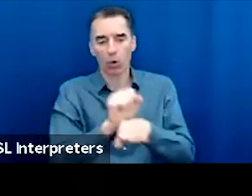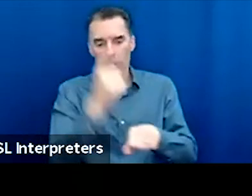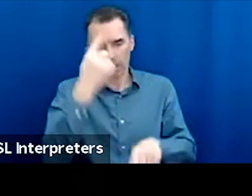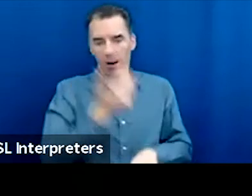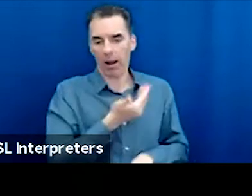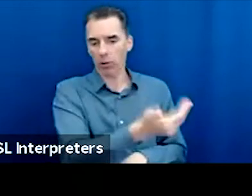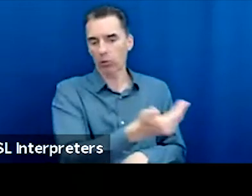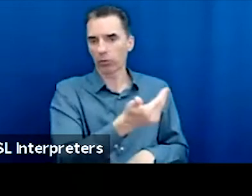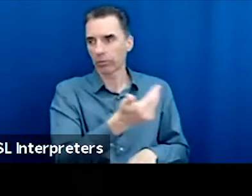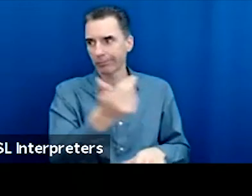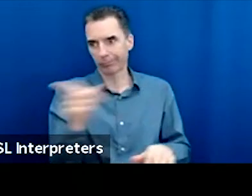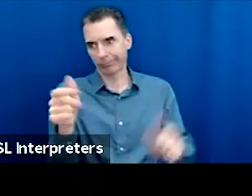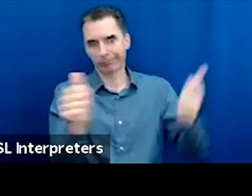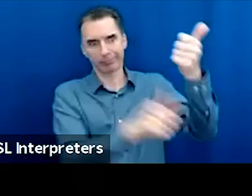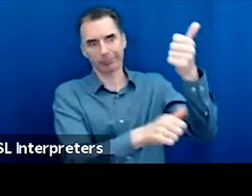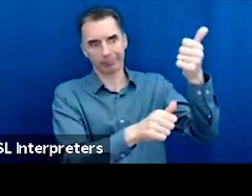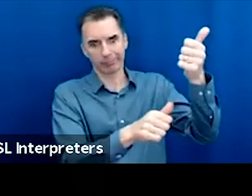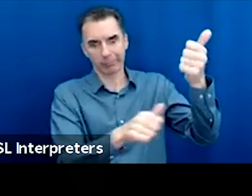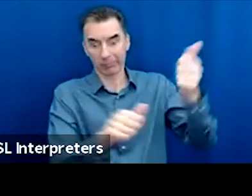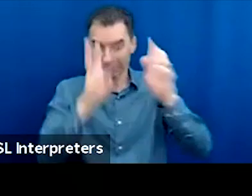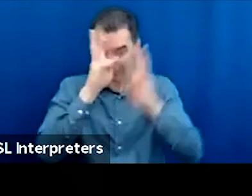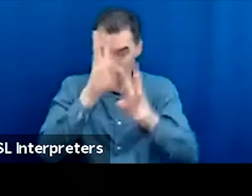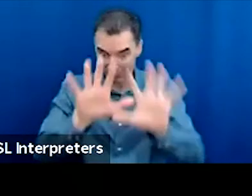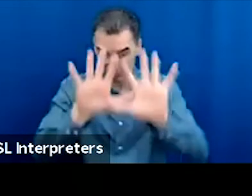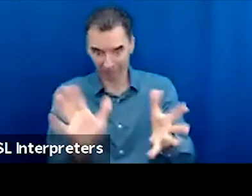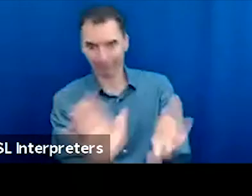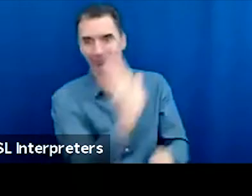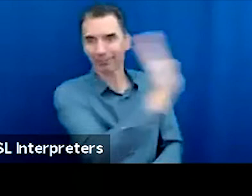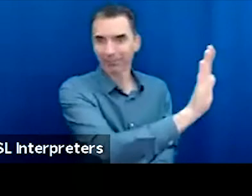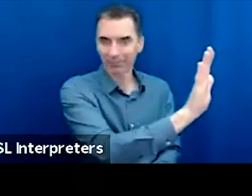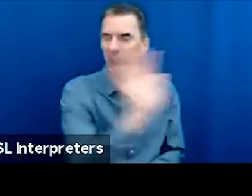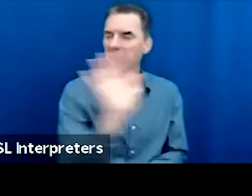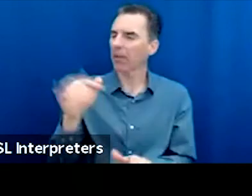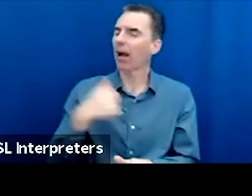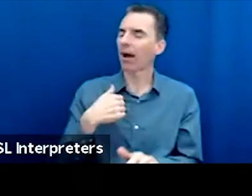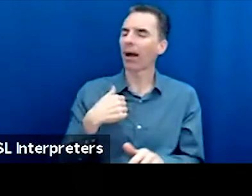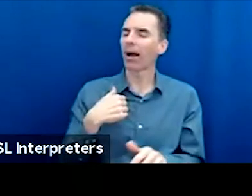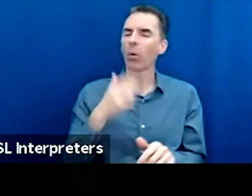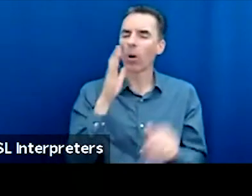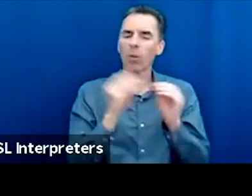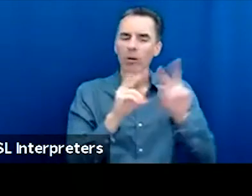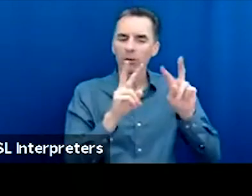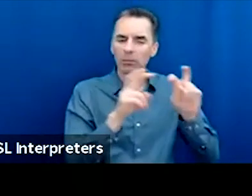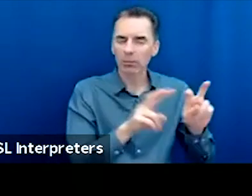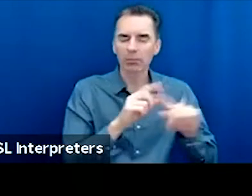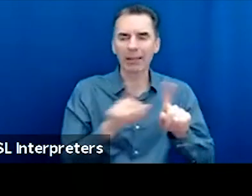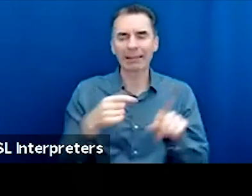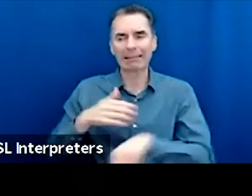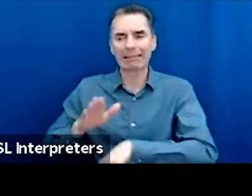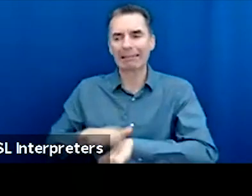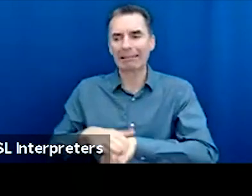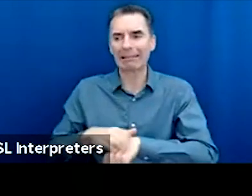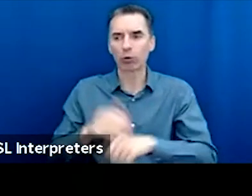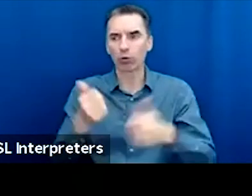be I can look into it to get the specific legal implications, but I would really, really strongly caution against doing that.